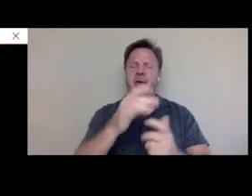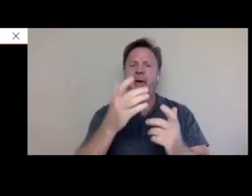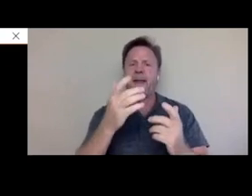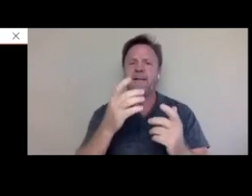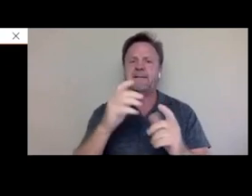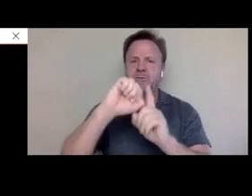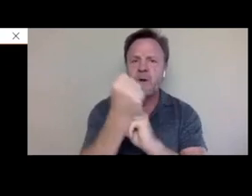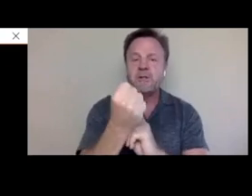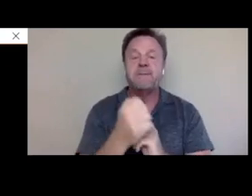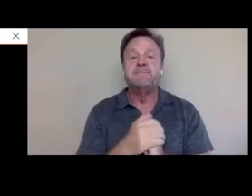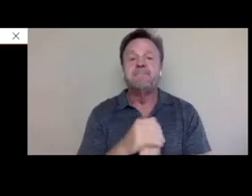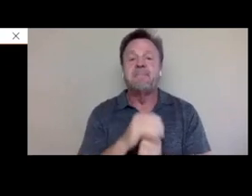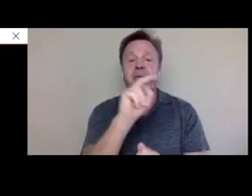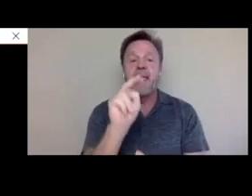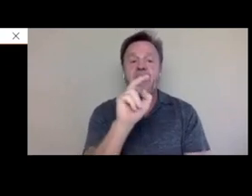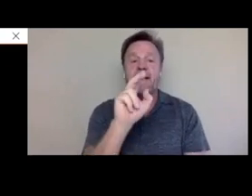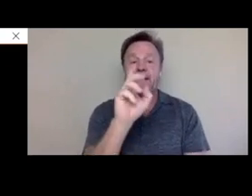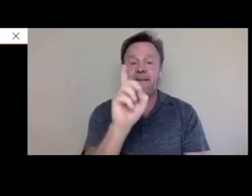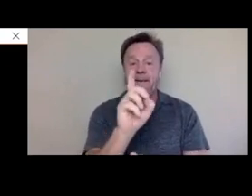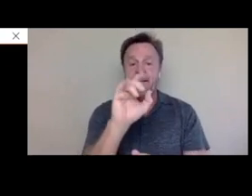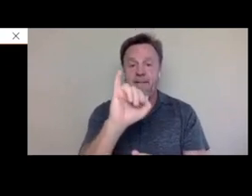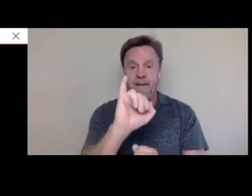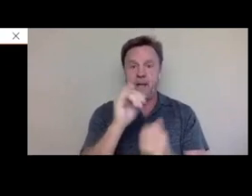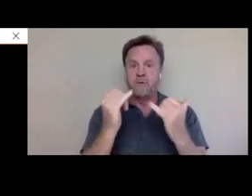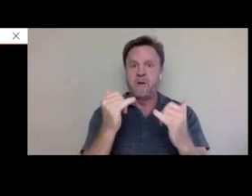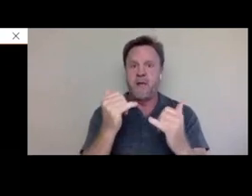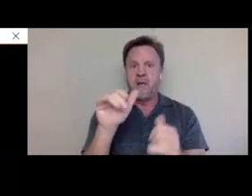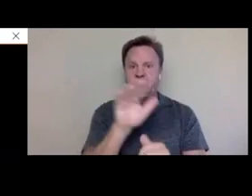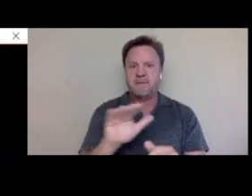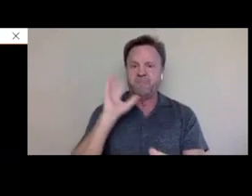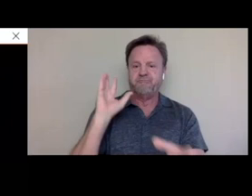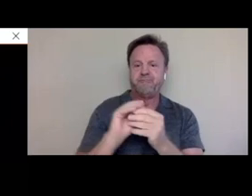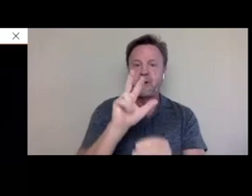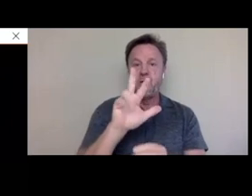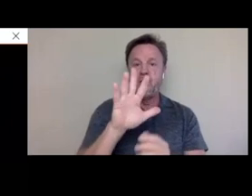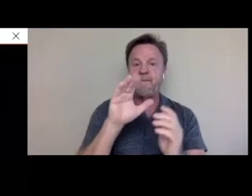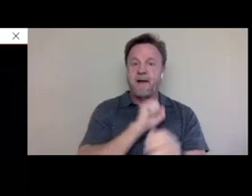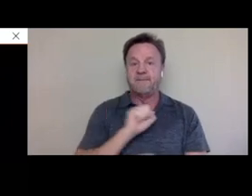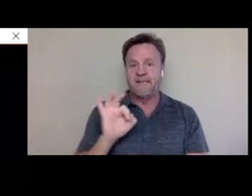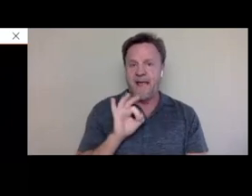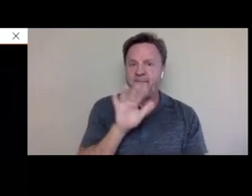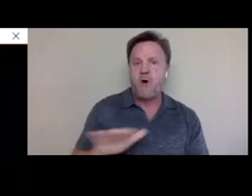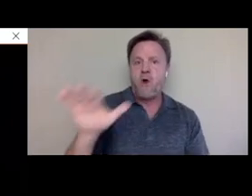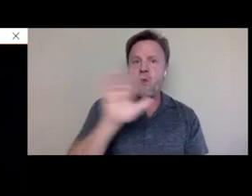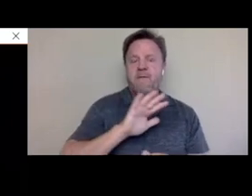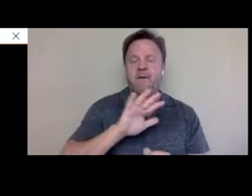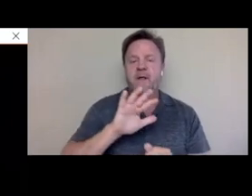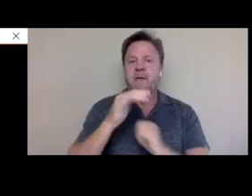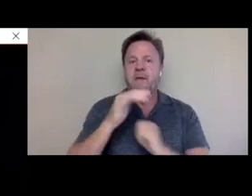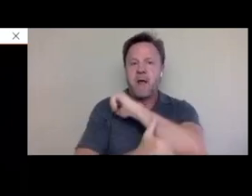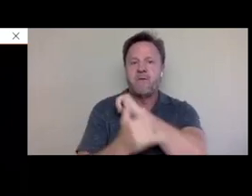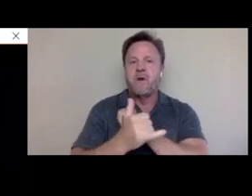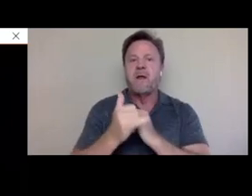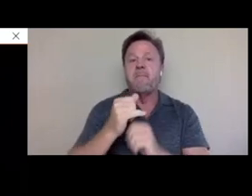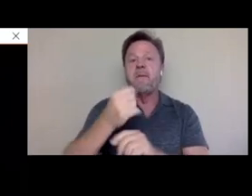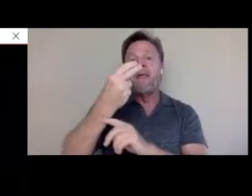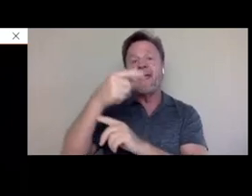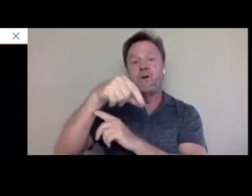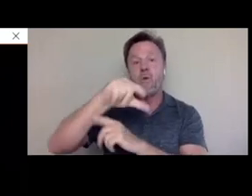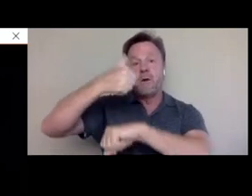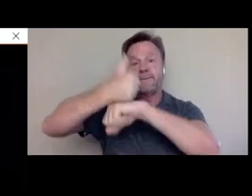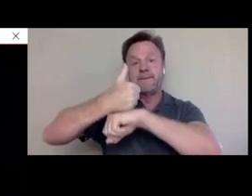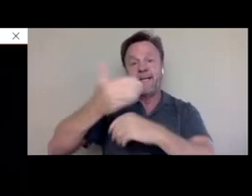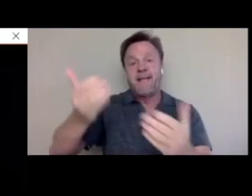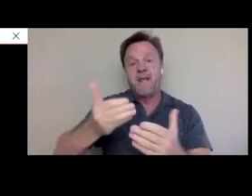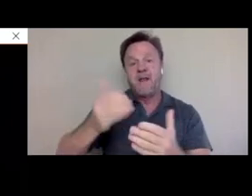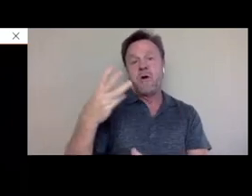NDI today has about 35 staff. Staff are located around the country. We're headquartered here in Washington, DC. And